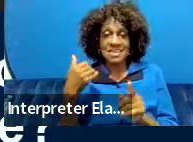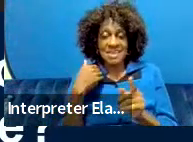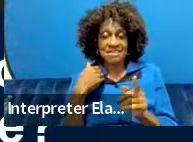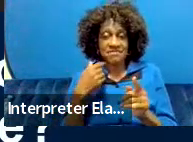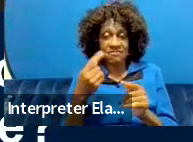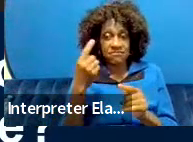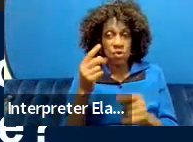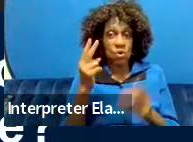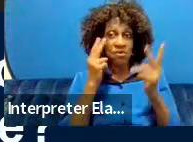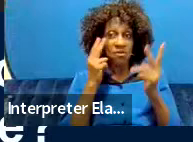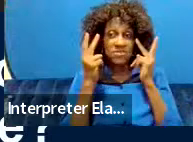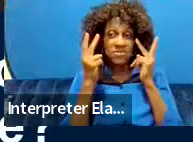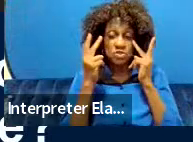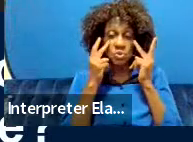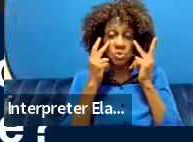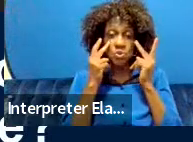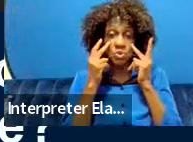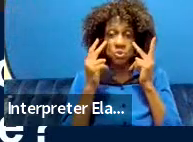visual characters.